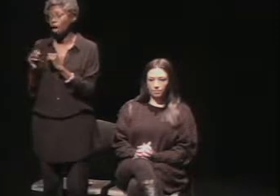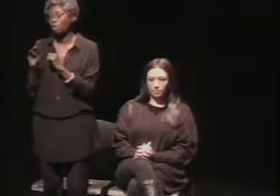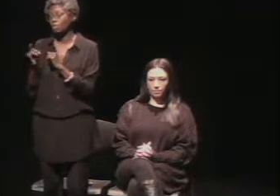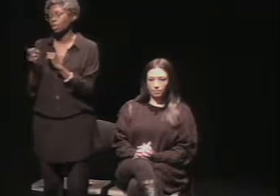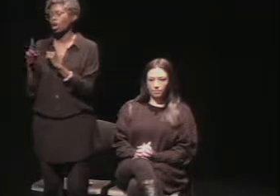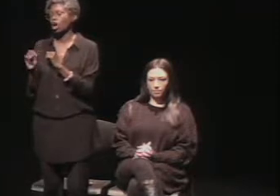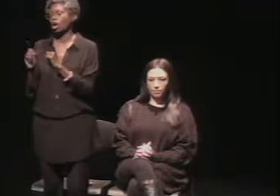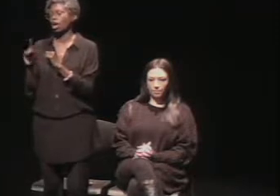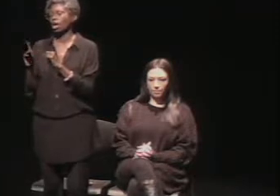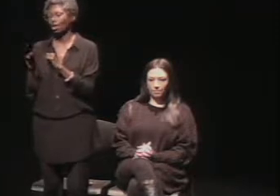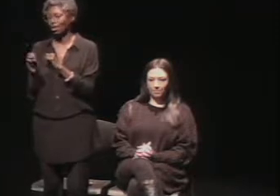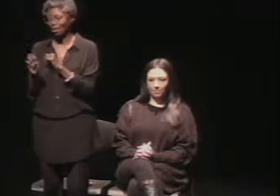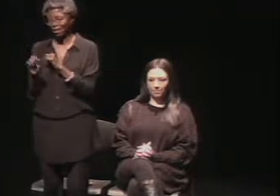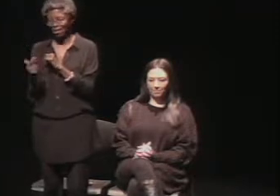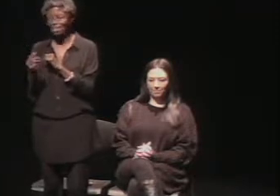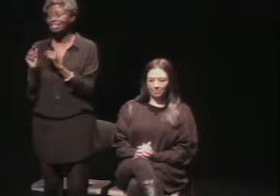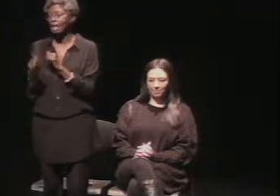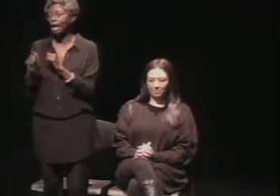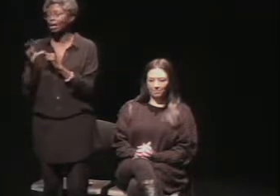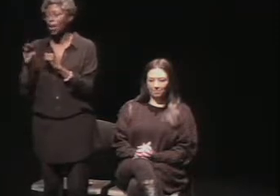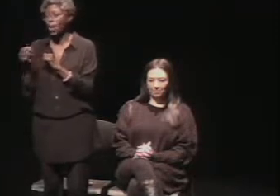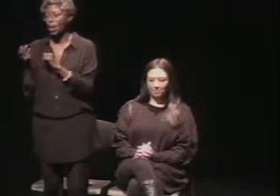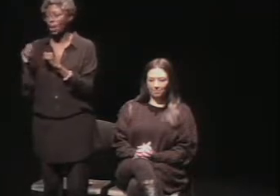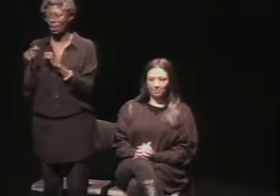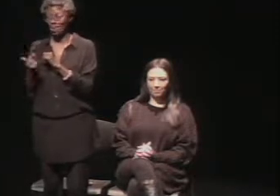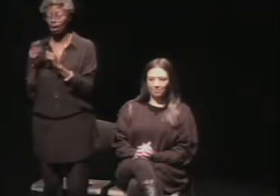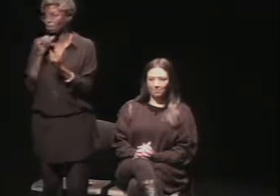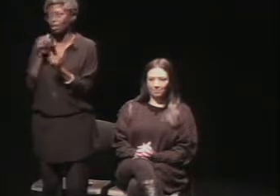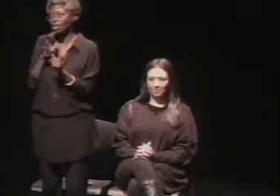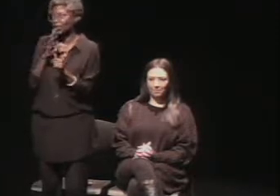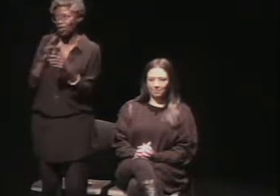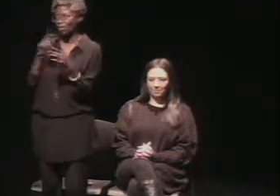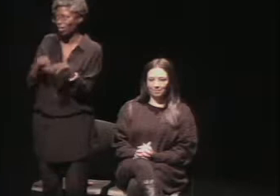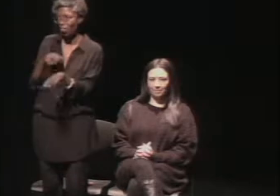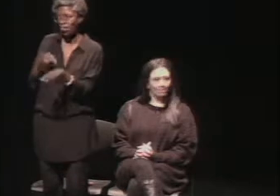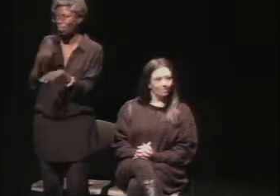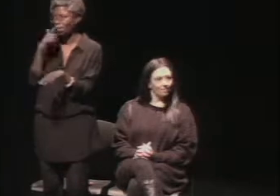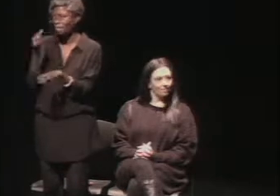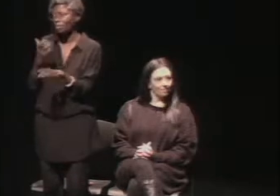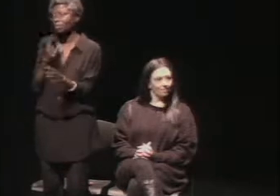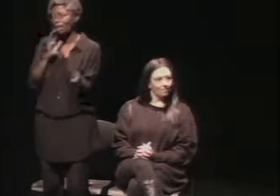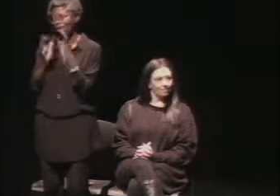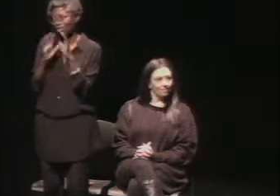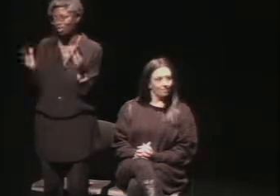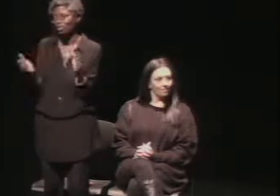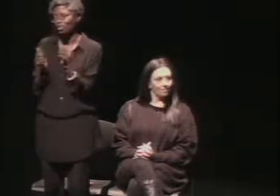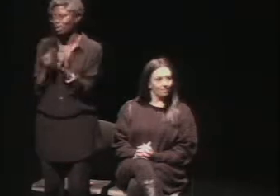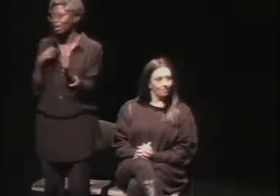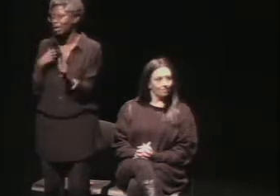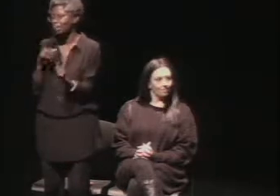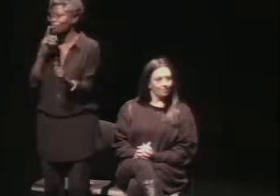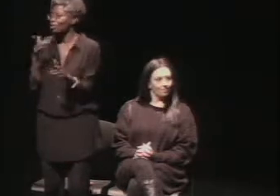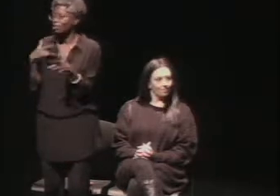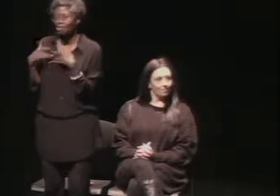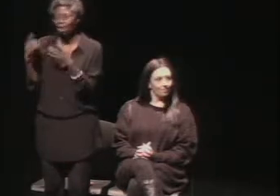that I'm going to speak very long, I will not, because I want to get to this conversation, which I have been